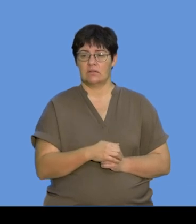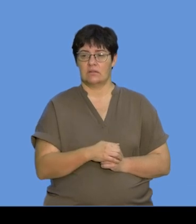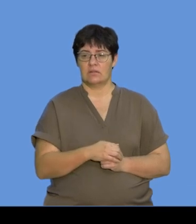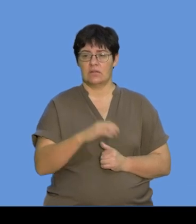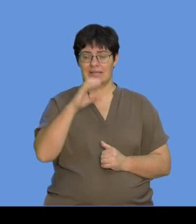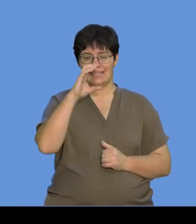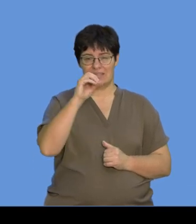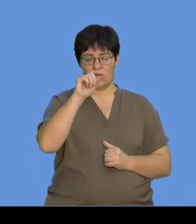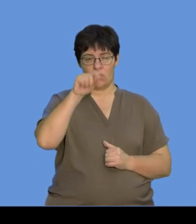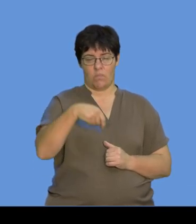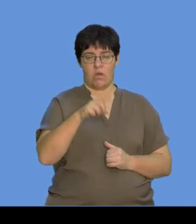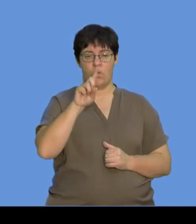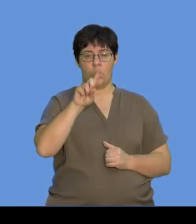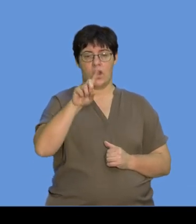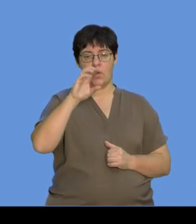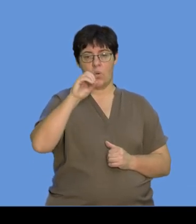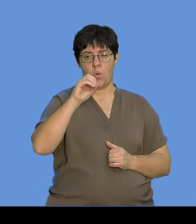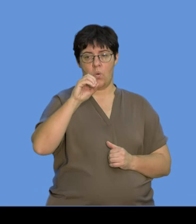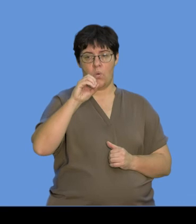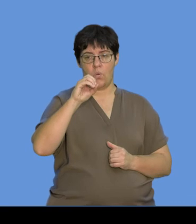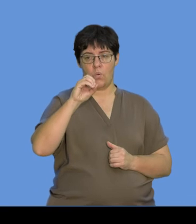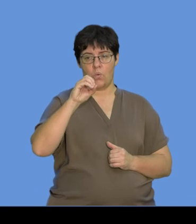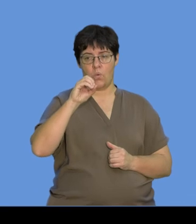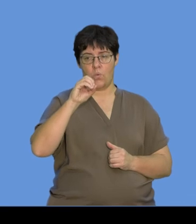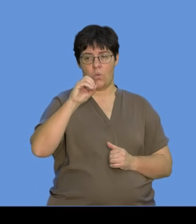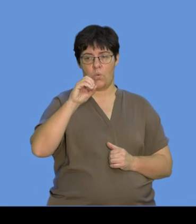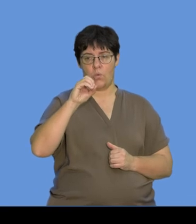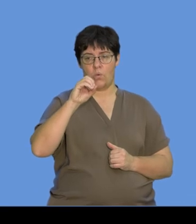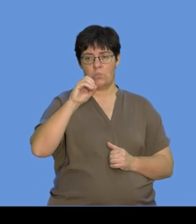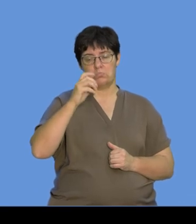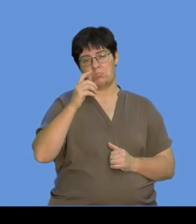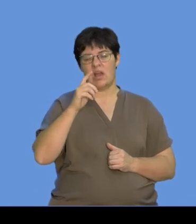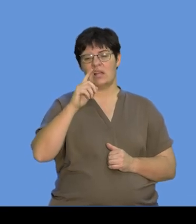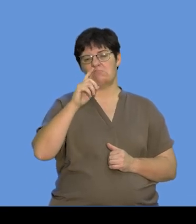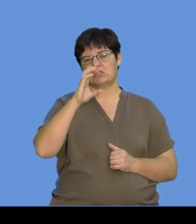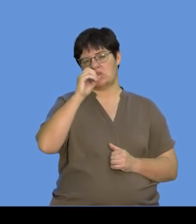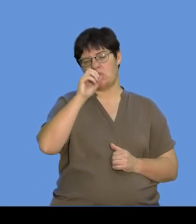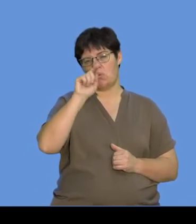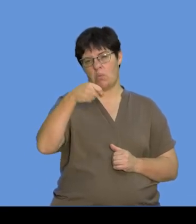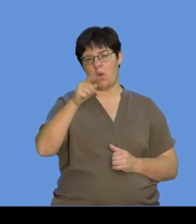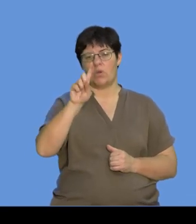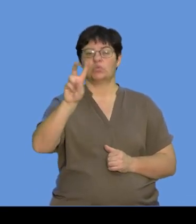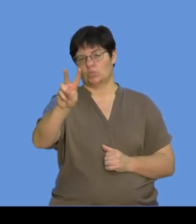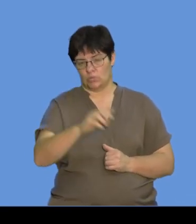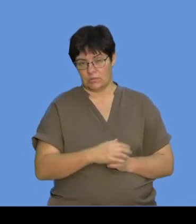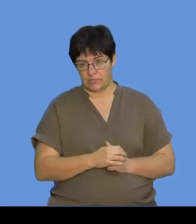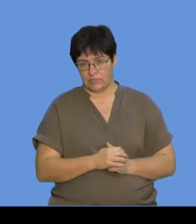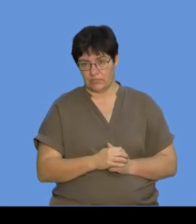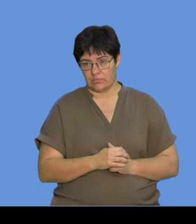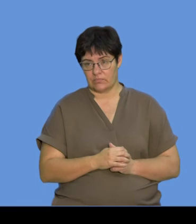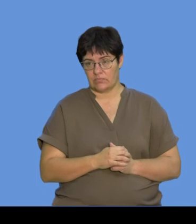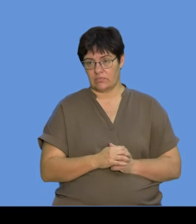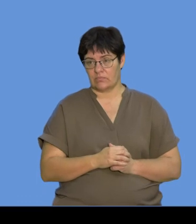that number of moles, which is 0,12, right? Right, so this is equals to